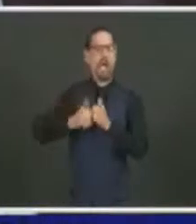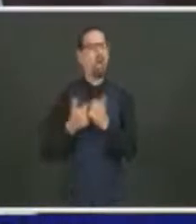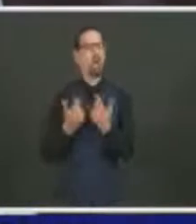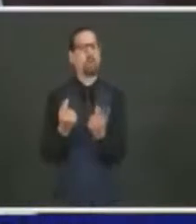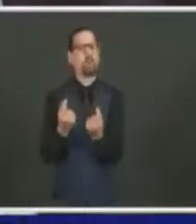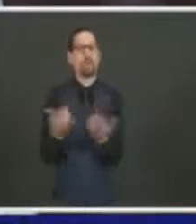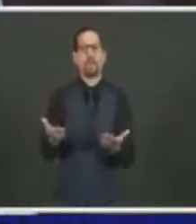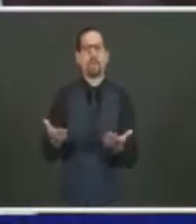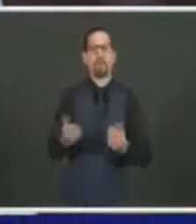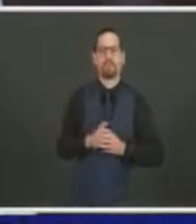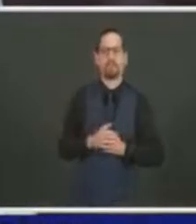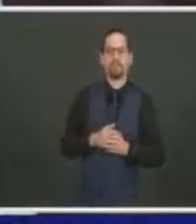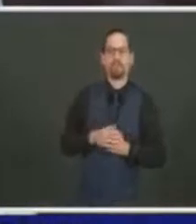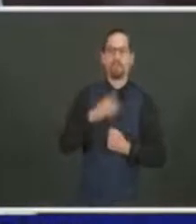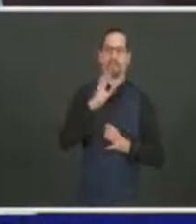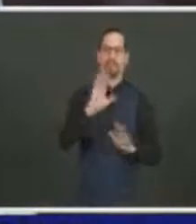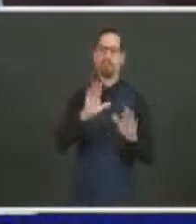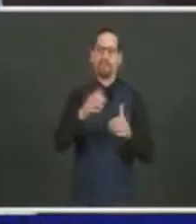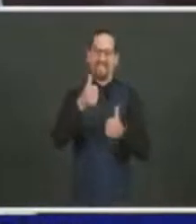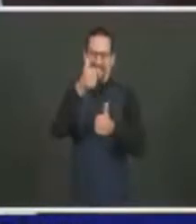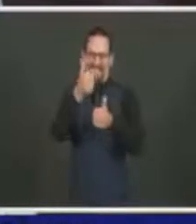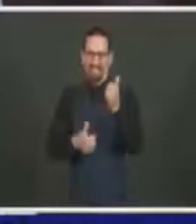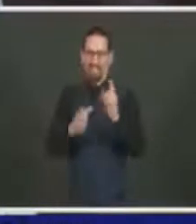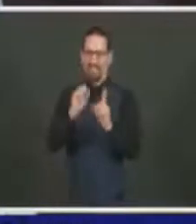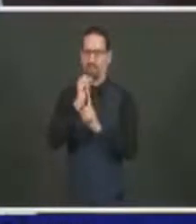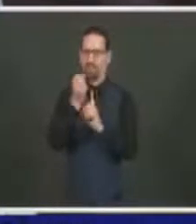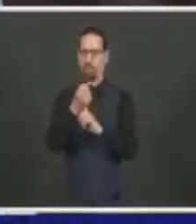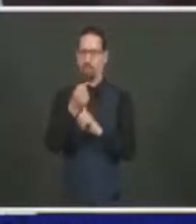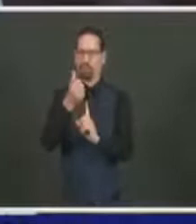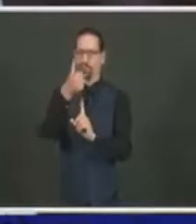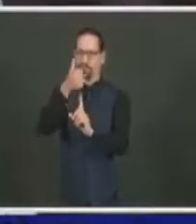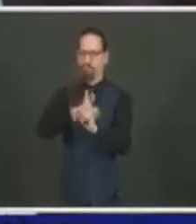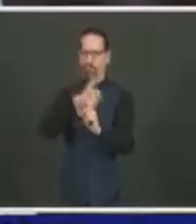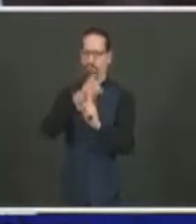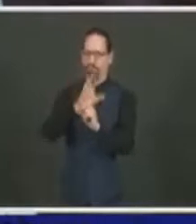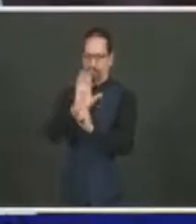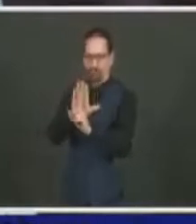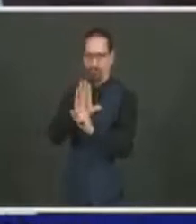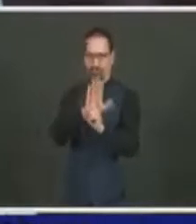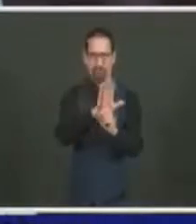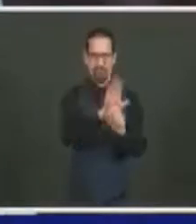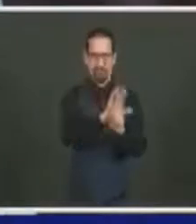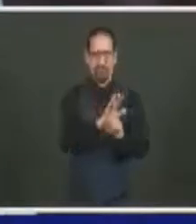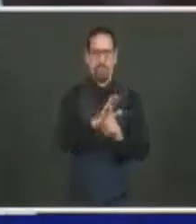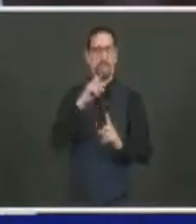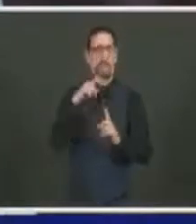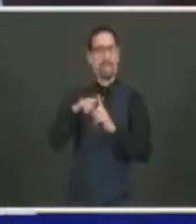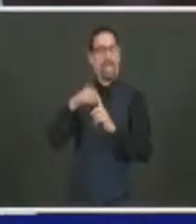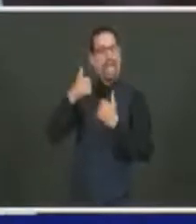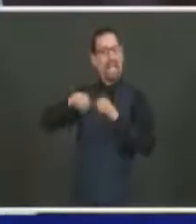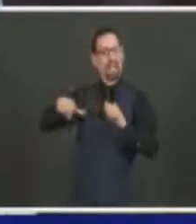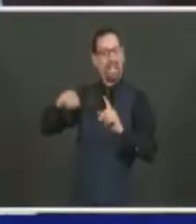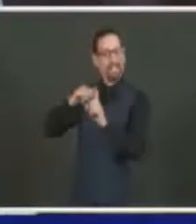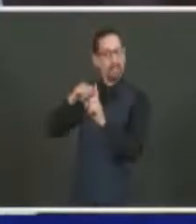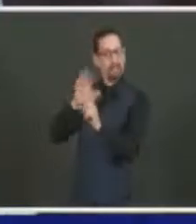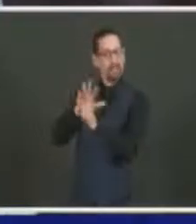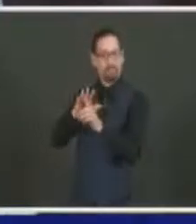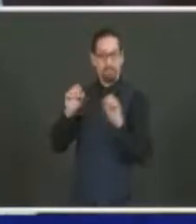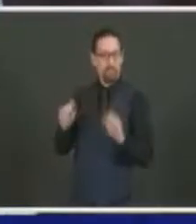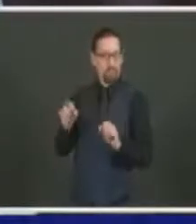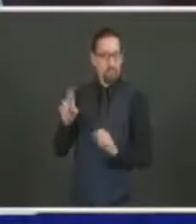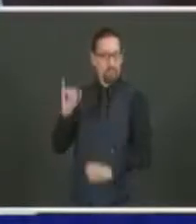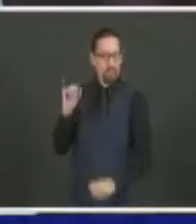it individually, depending on the exposure risk, whether or not someone who had symptoms was